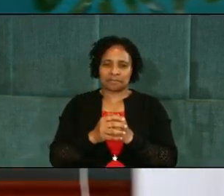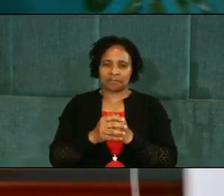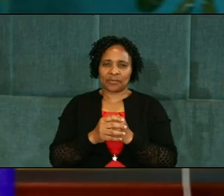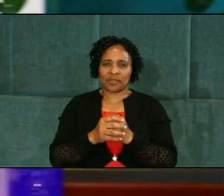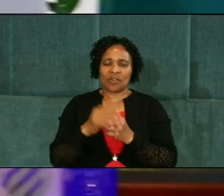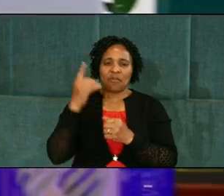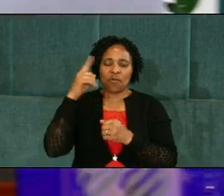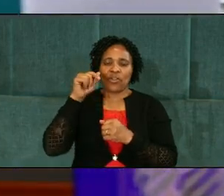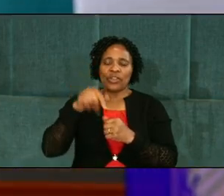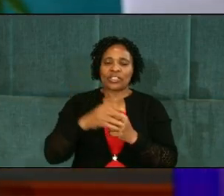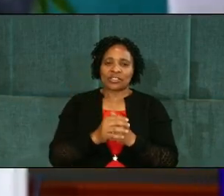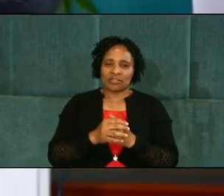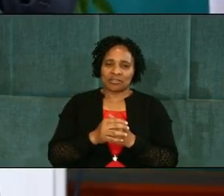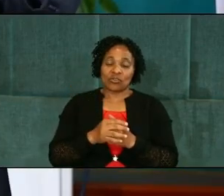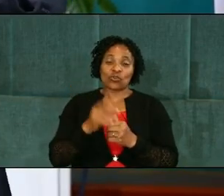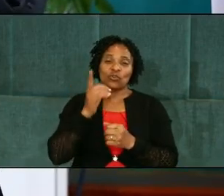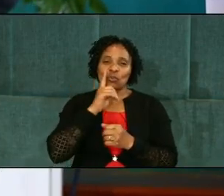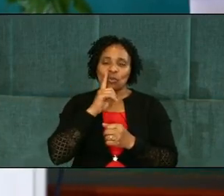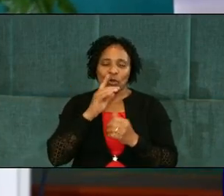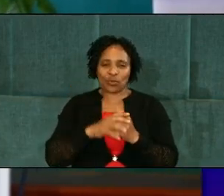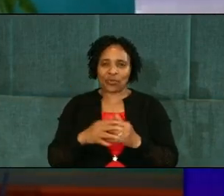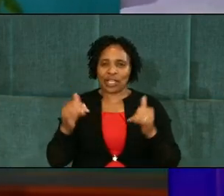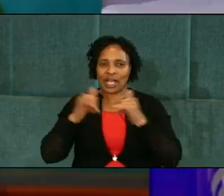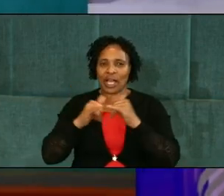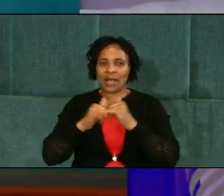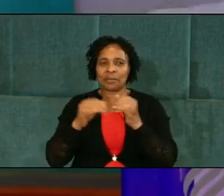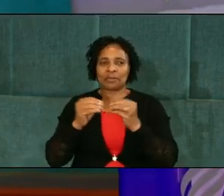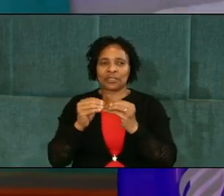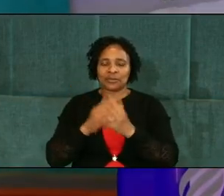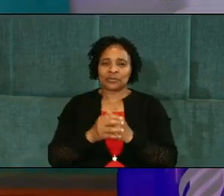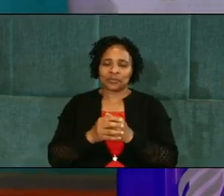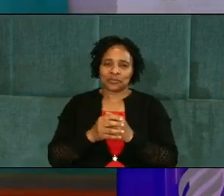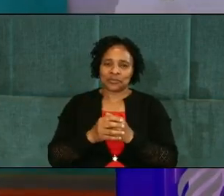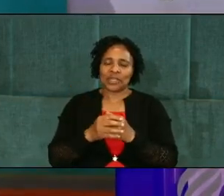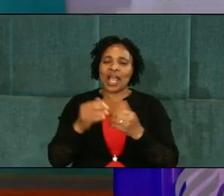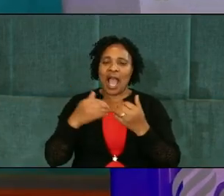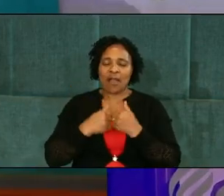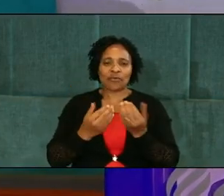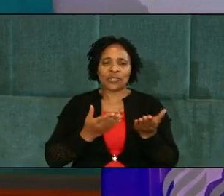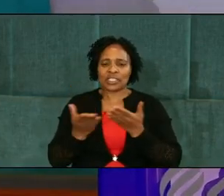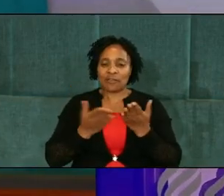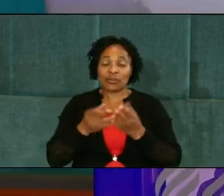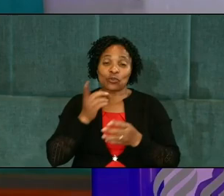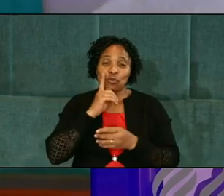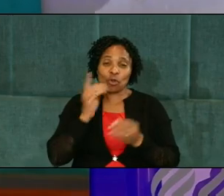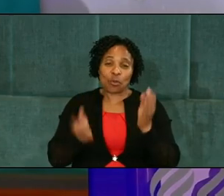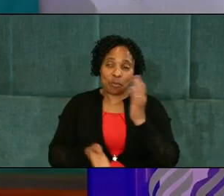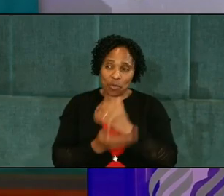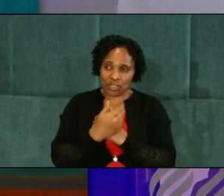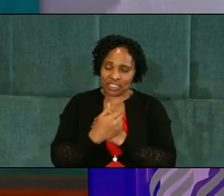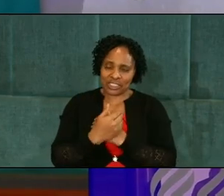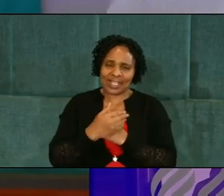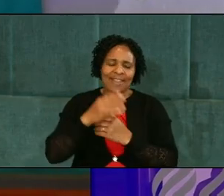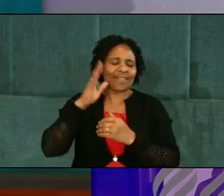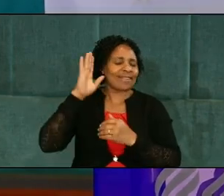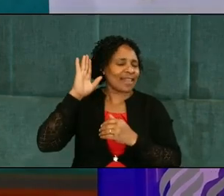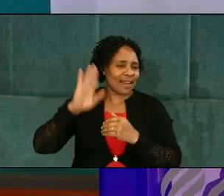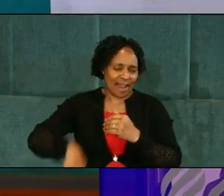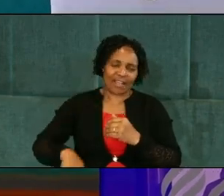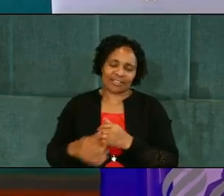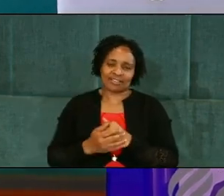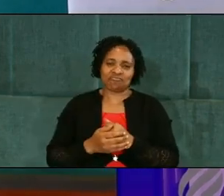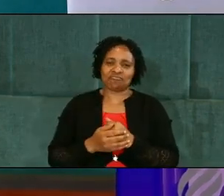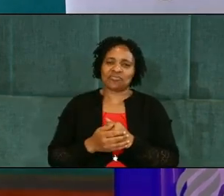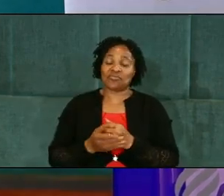For this evening, tomorrow when you come, we only have one service tomorrow morning. When you come, we're dealing with the last